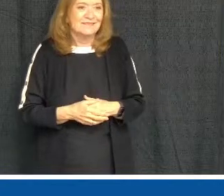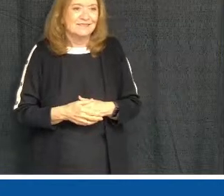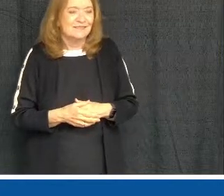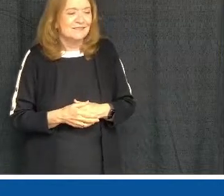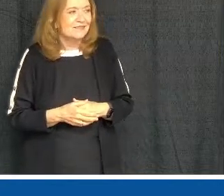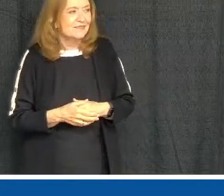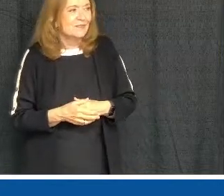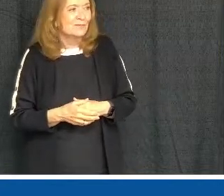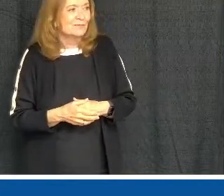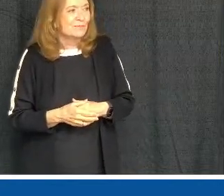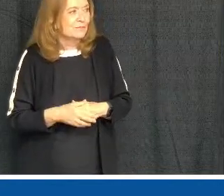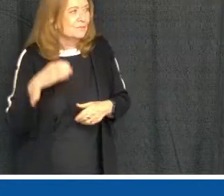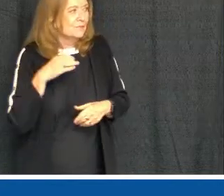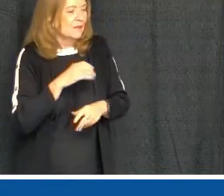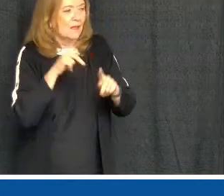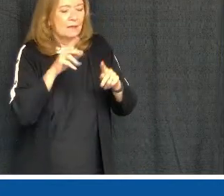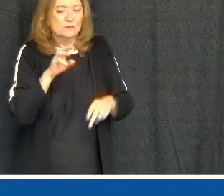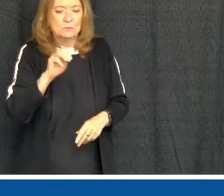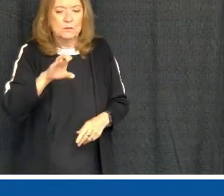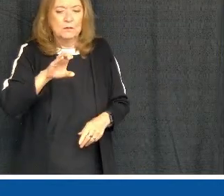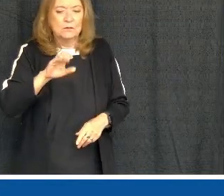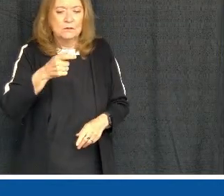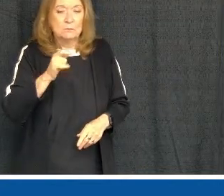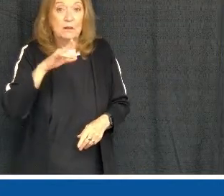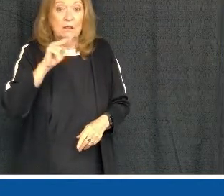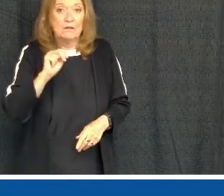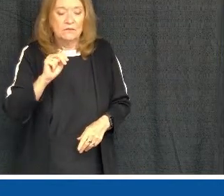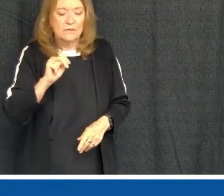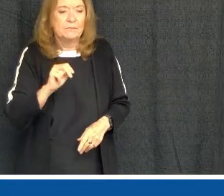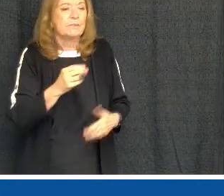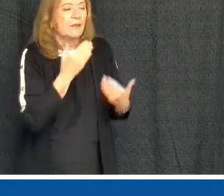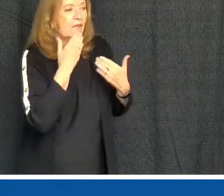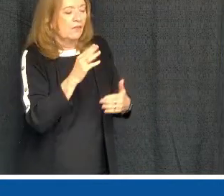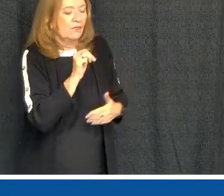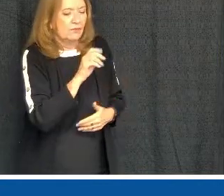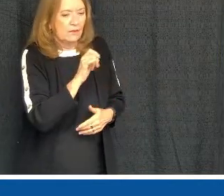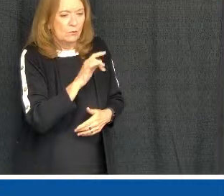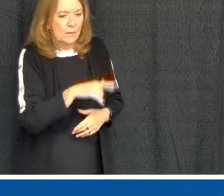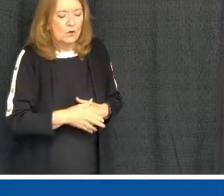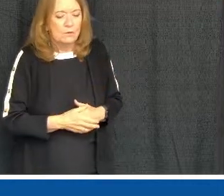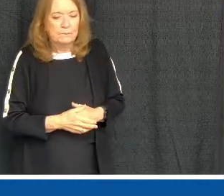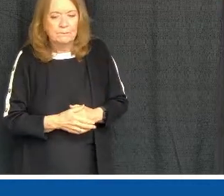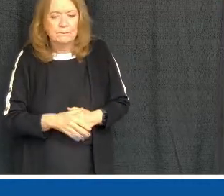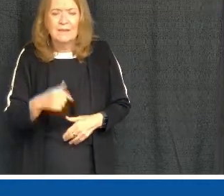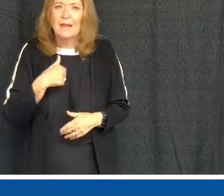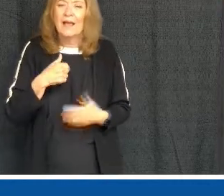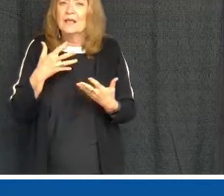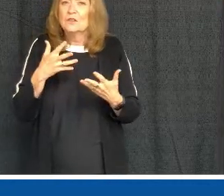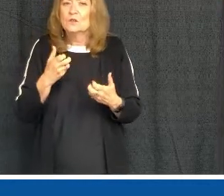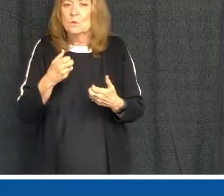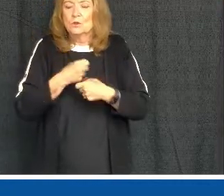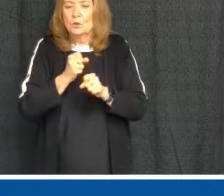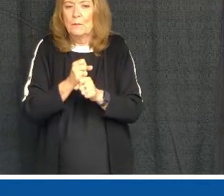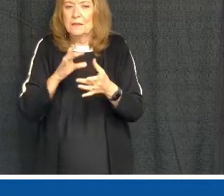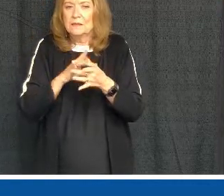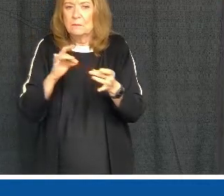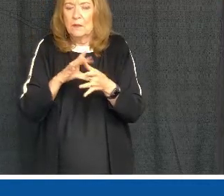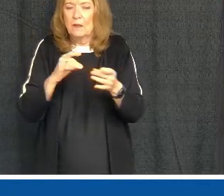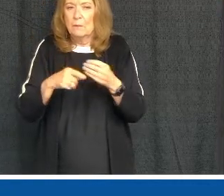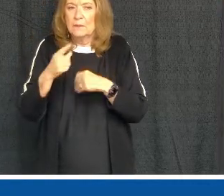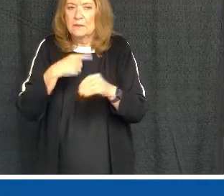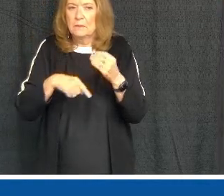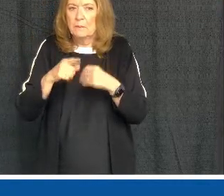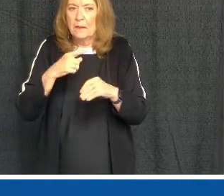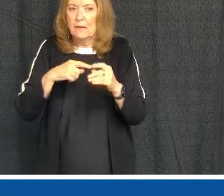Councilperson McLaughlin, you're recognized. Thank you, Mayor. I just wanted to make some comments about the upcoming